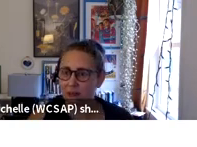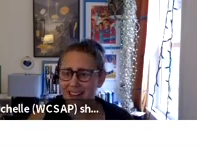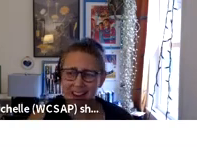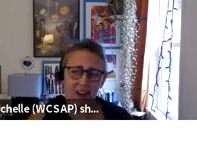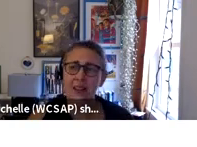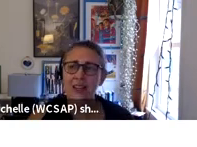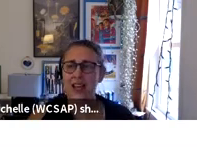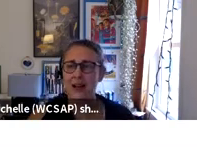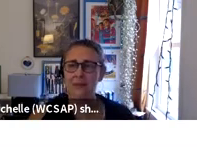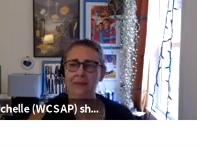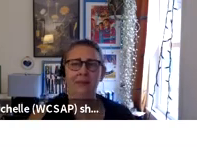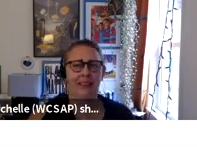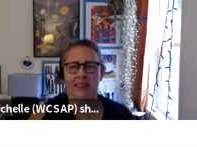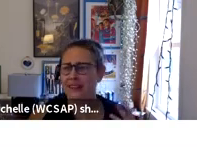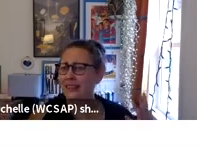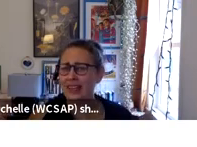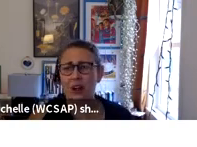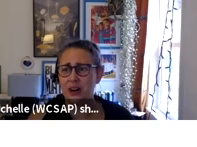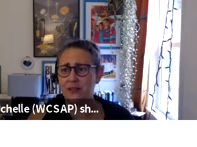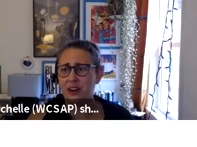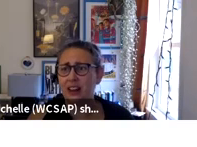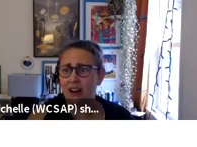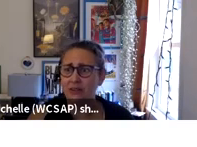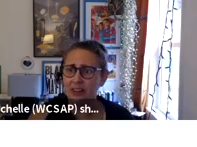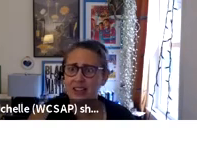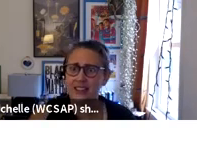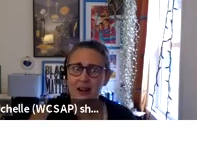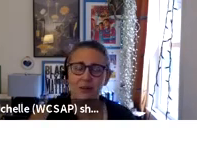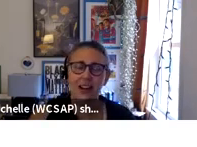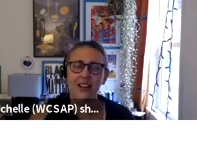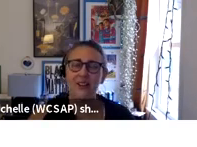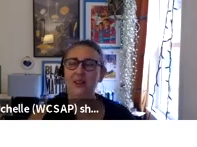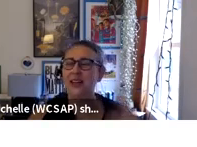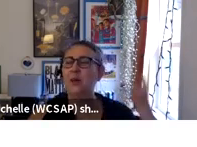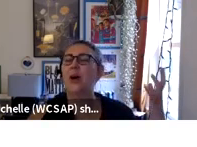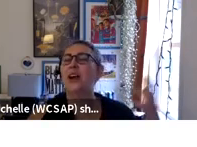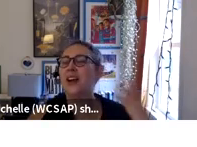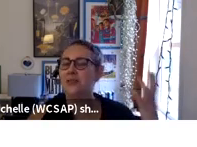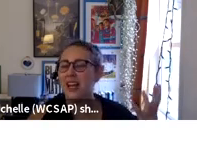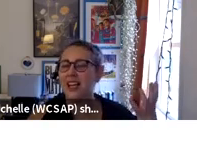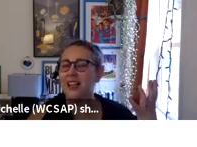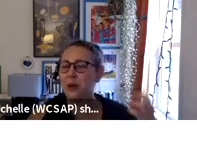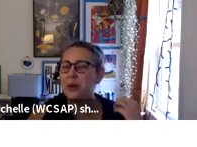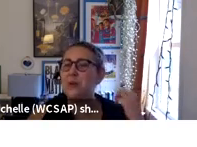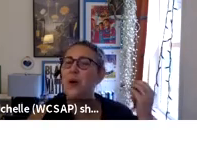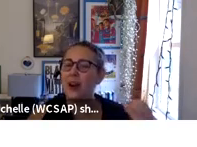this for right now? And then like, I'll try to figure that out for the next time, right? You know, like, what could I have done that would have been more honest,